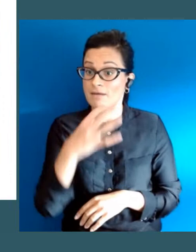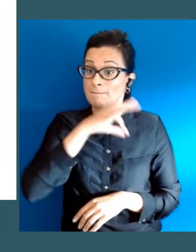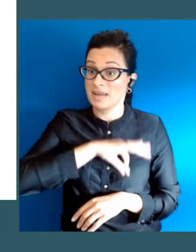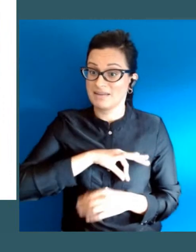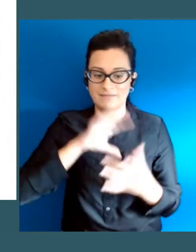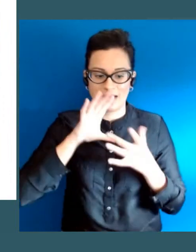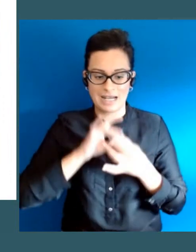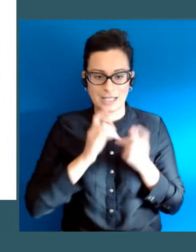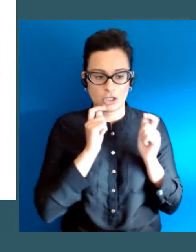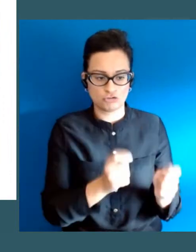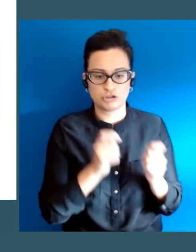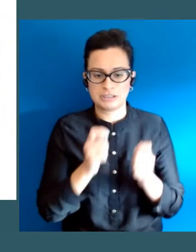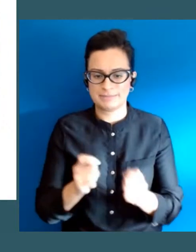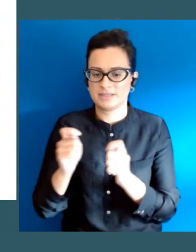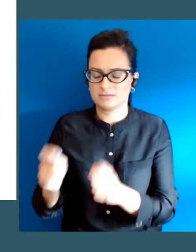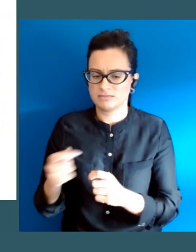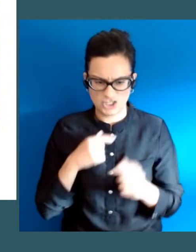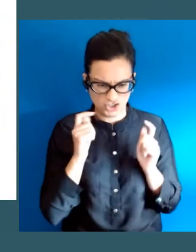what that treatment really